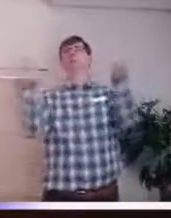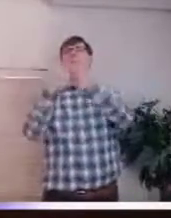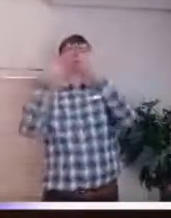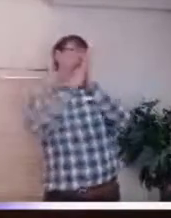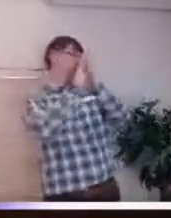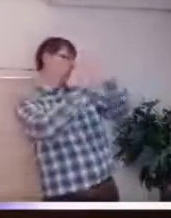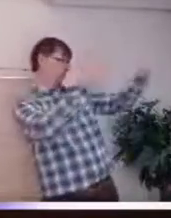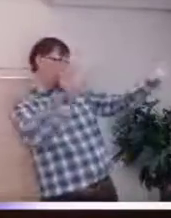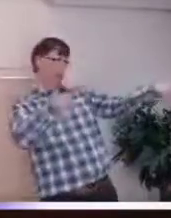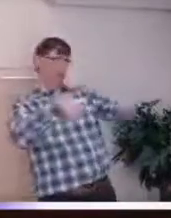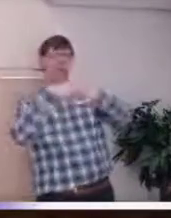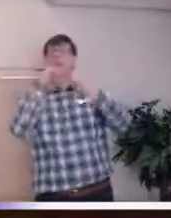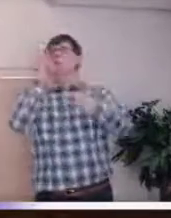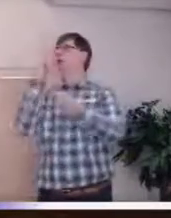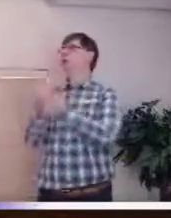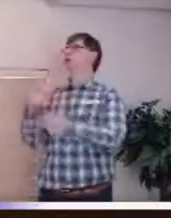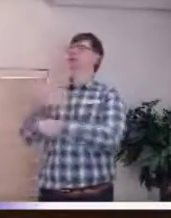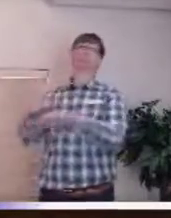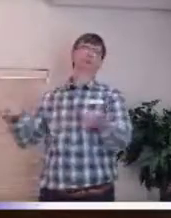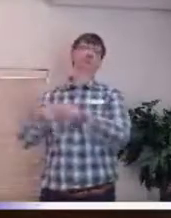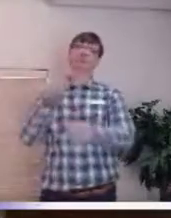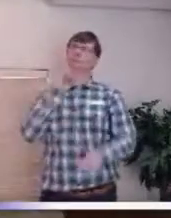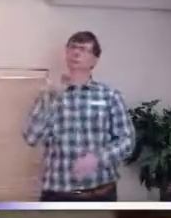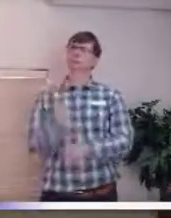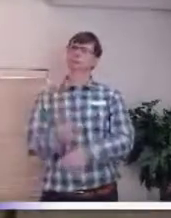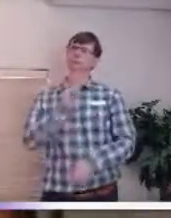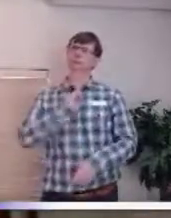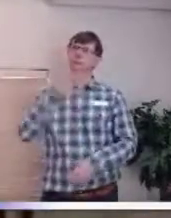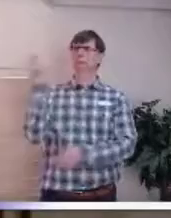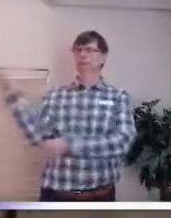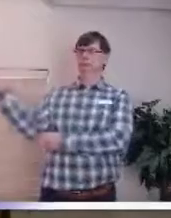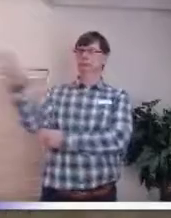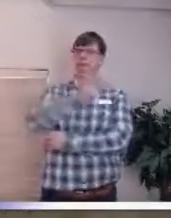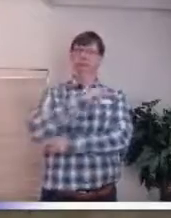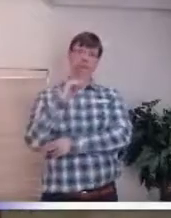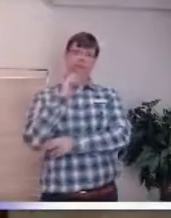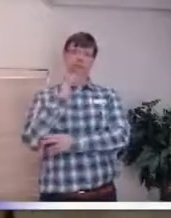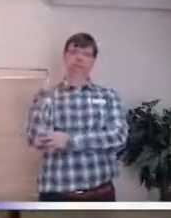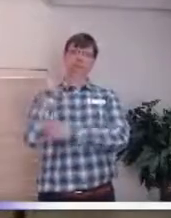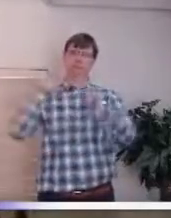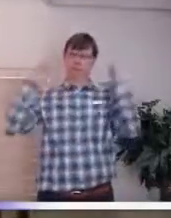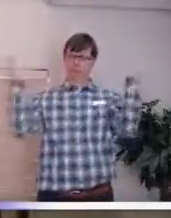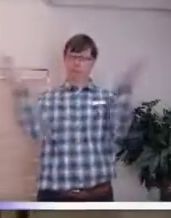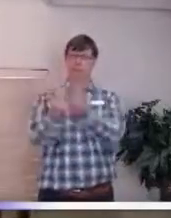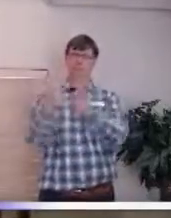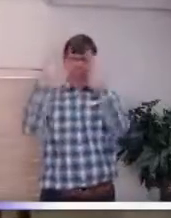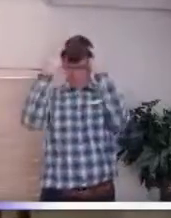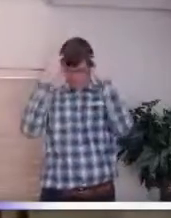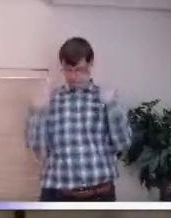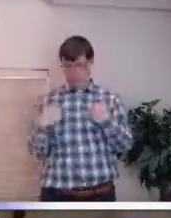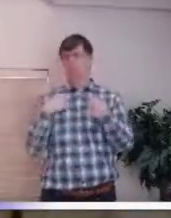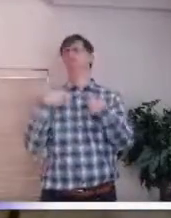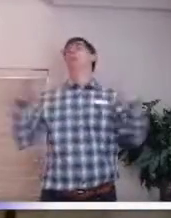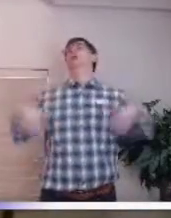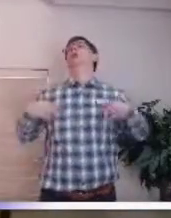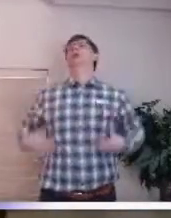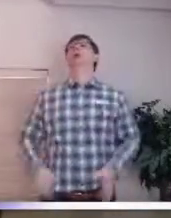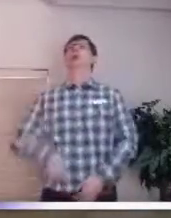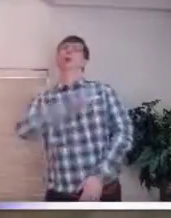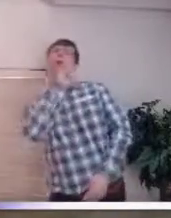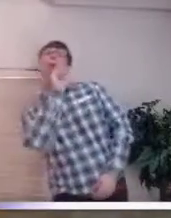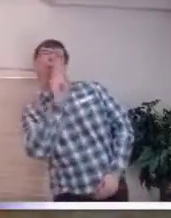you weren't raised in a church environment. Maybe you said, I need to find a community. I'm tired of living out here on my